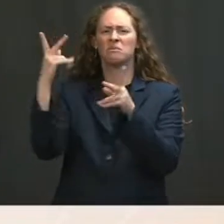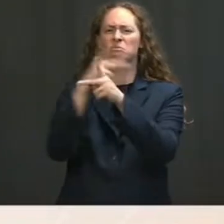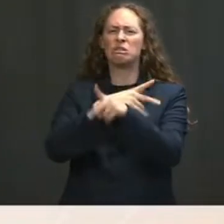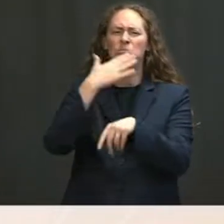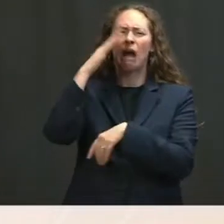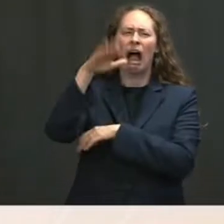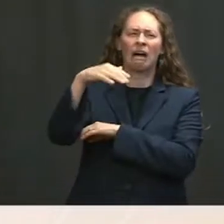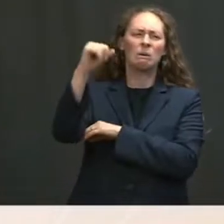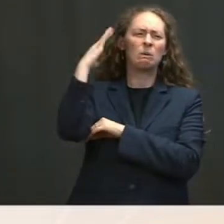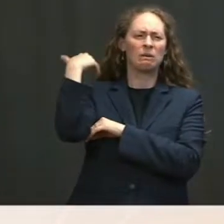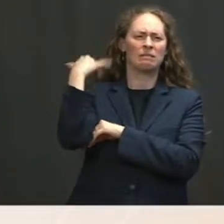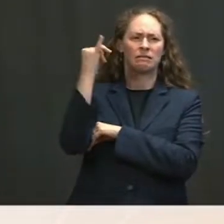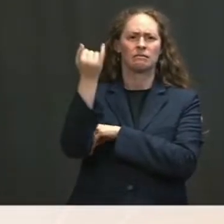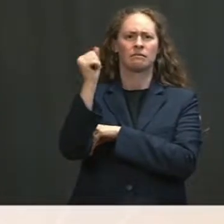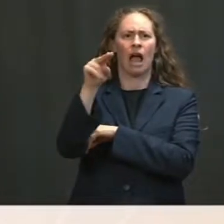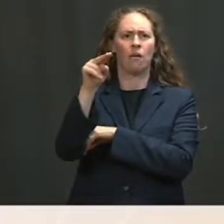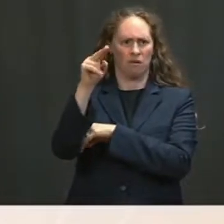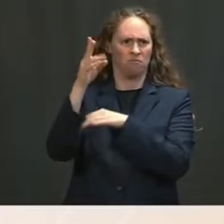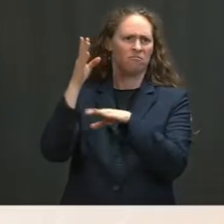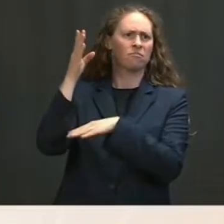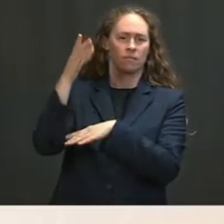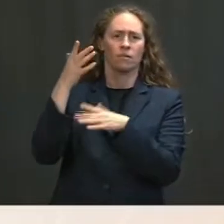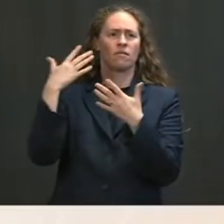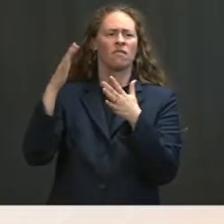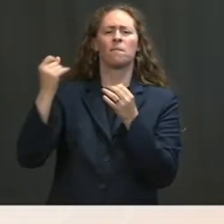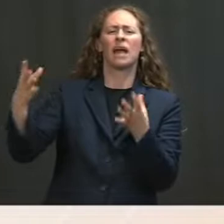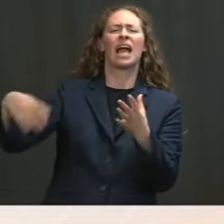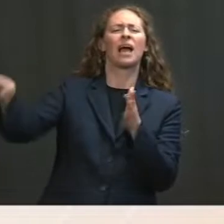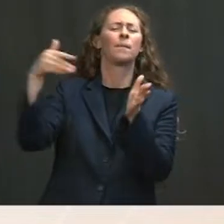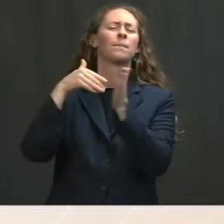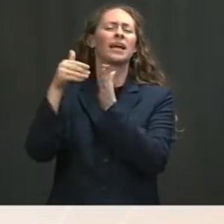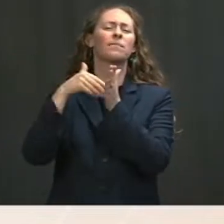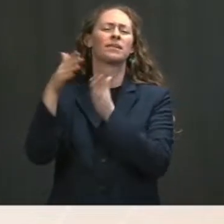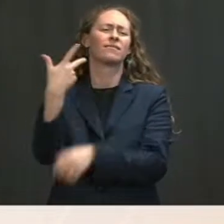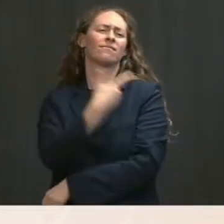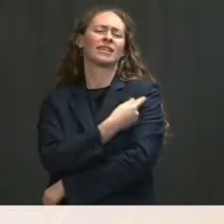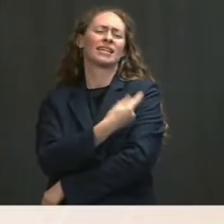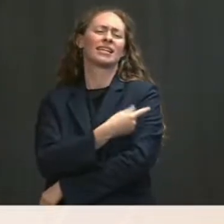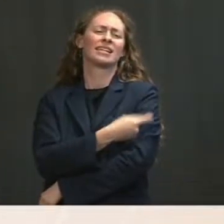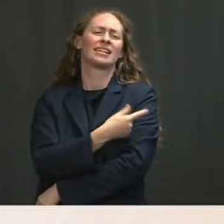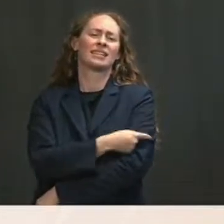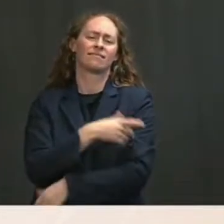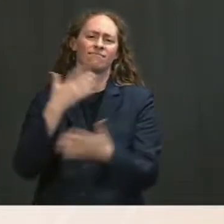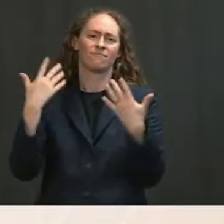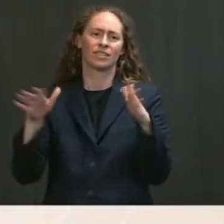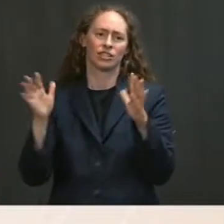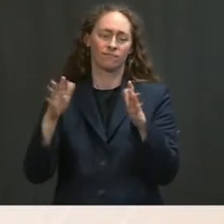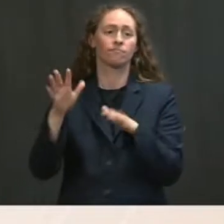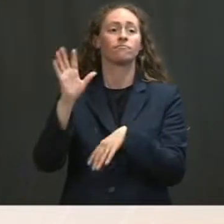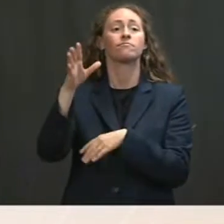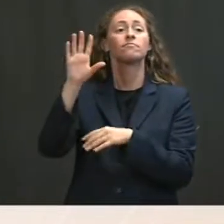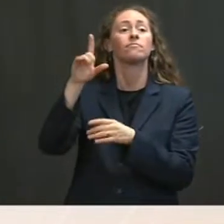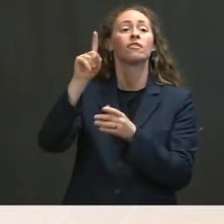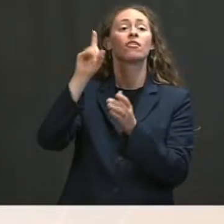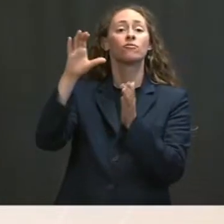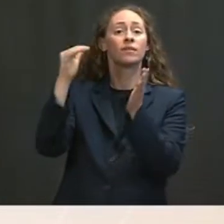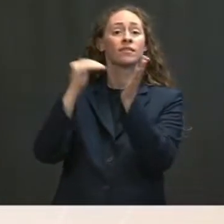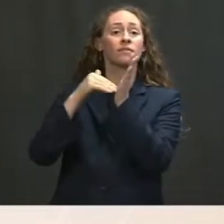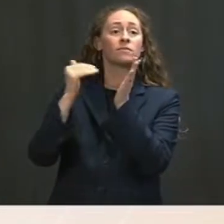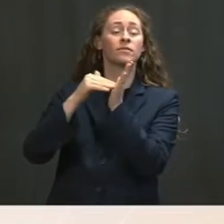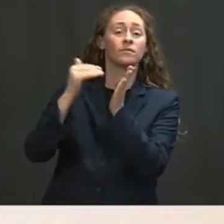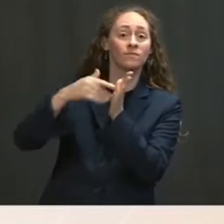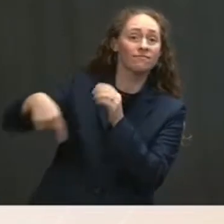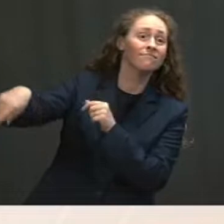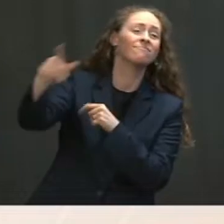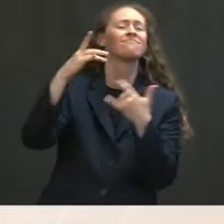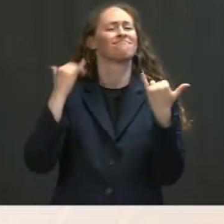fully vaccinated, and hundreds of thousands of people each day are choosing to get vaccinated. That is all good news. But we are not out of the woods